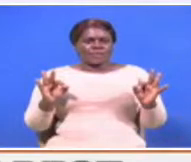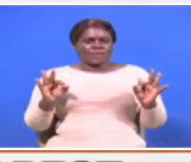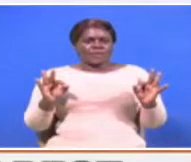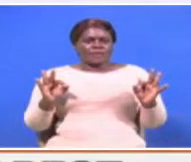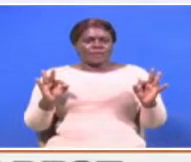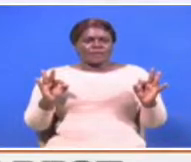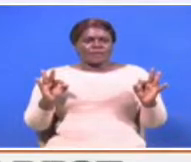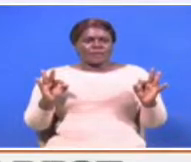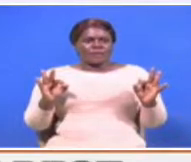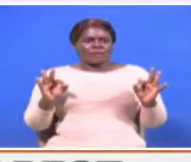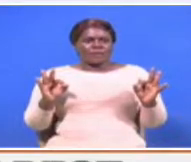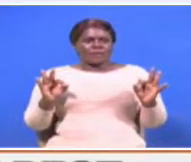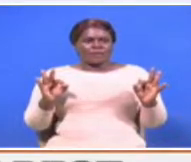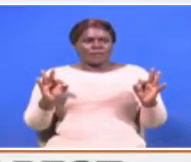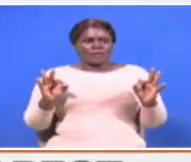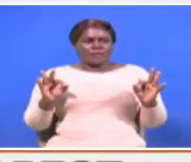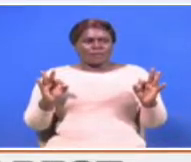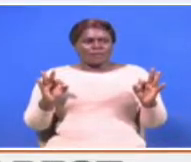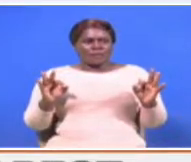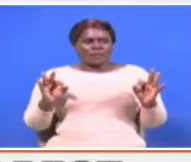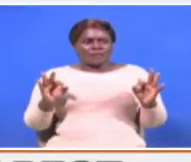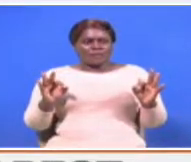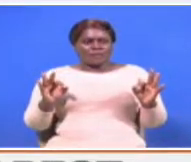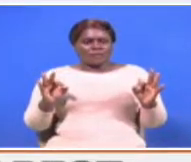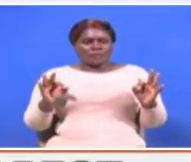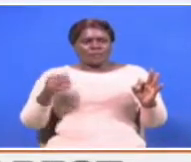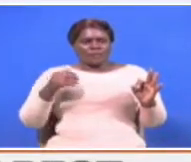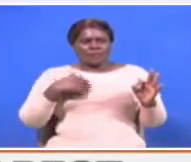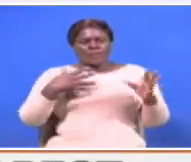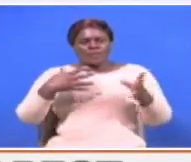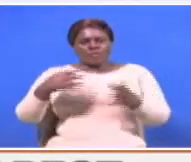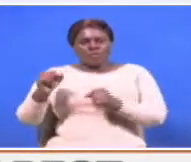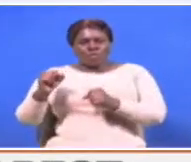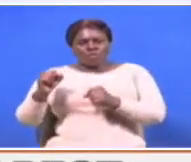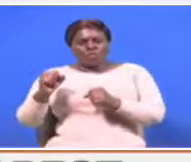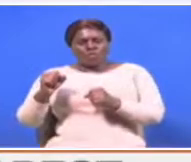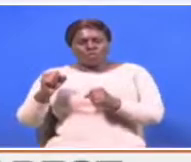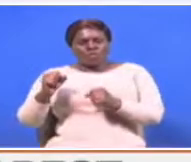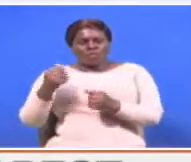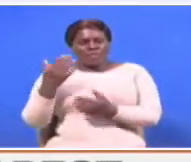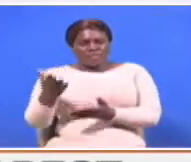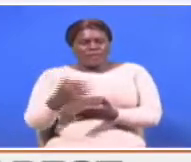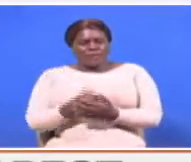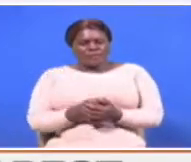So, acha tungoje Budapest tuone vile tutaenda na ile avenue Mungu atatupea.